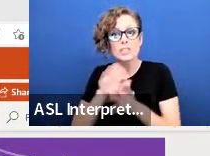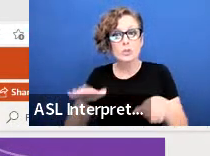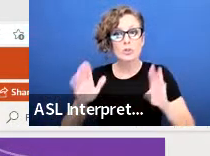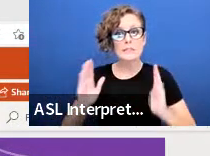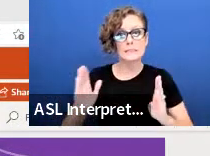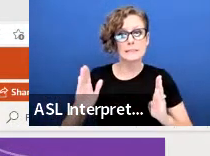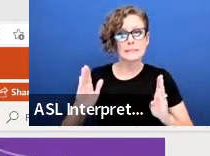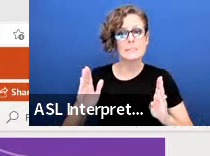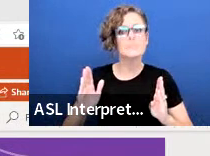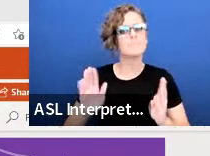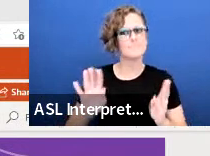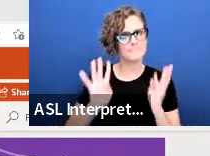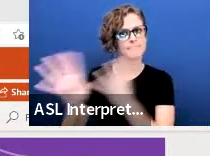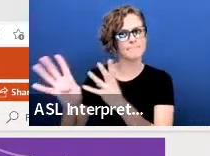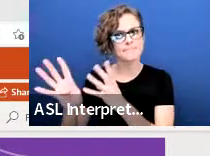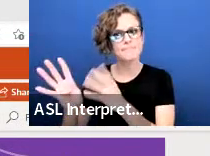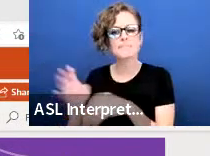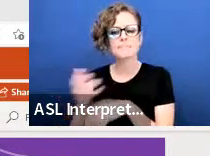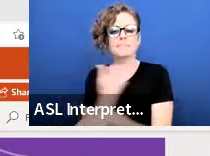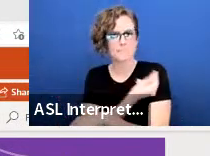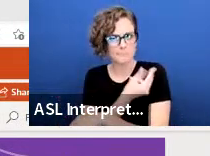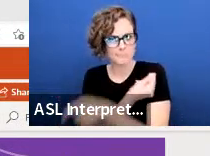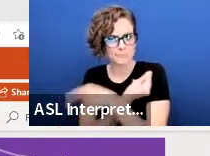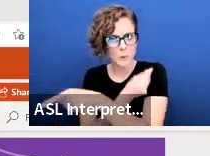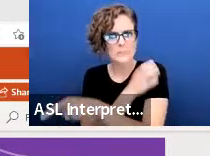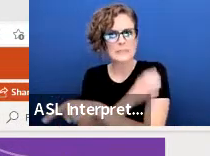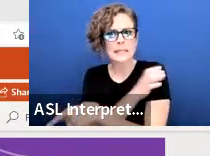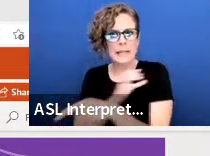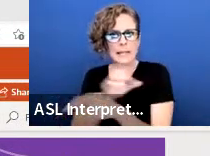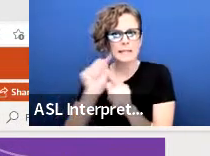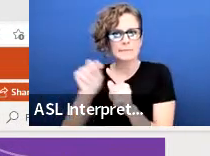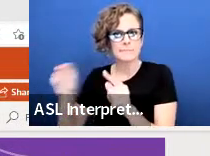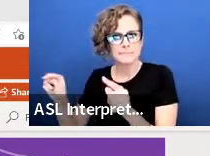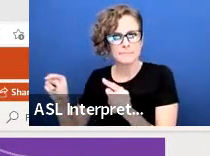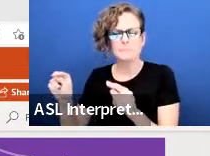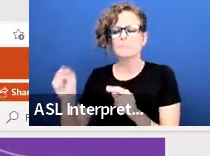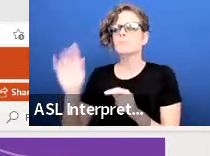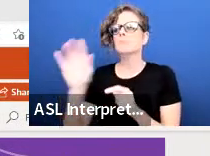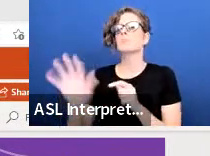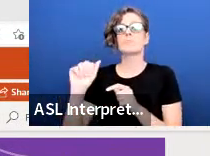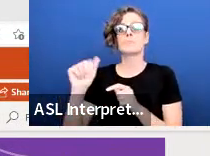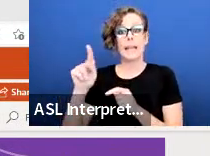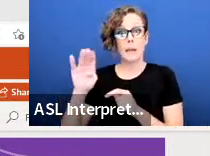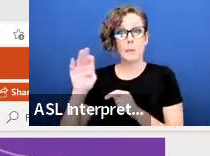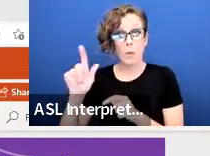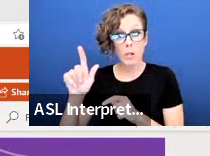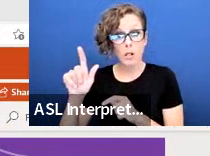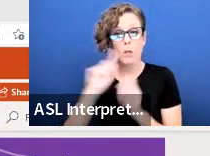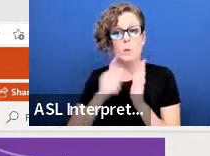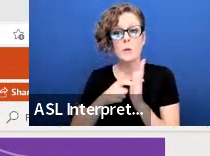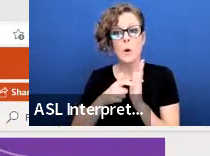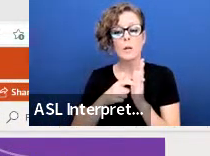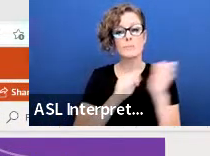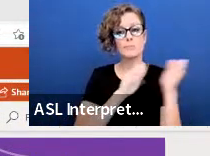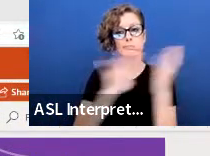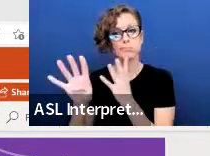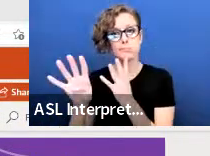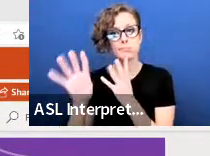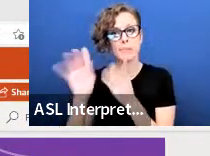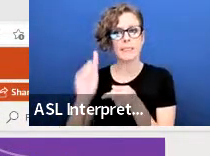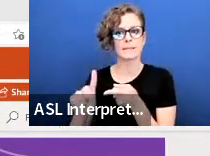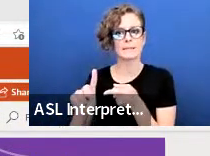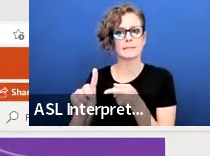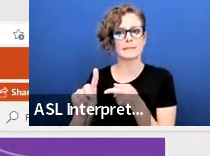at those clinics. And it was probably around April that we started seeing a really reduced amount of people showing up at